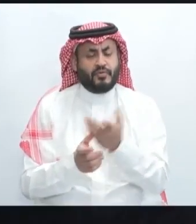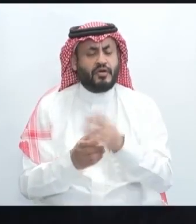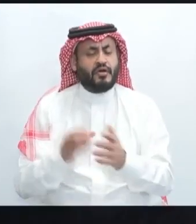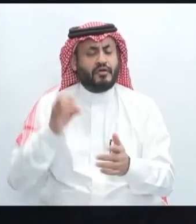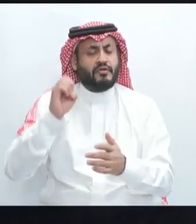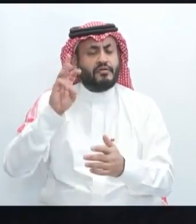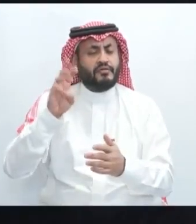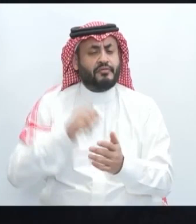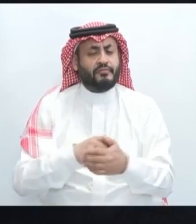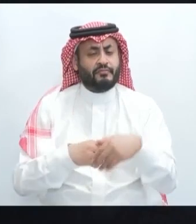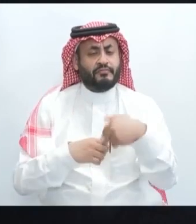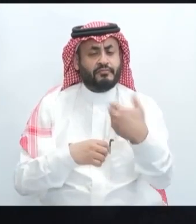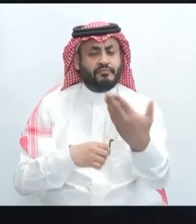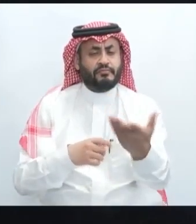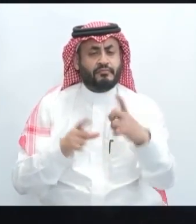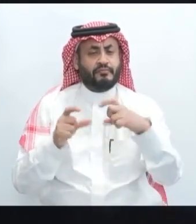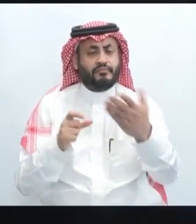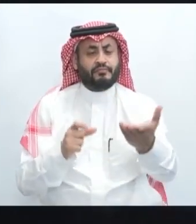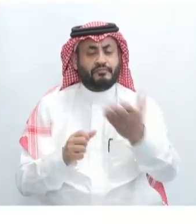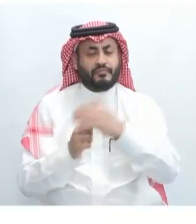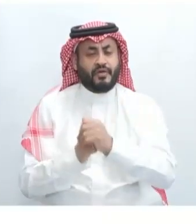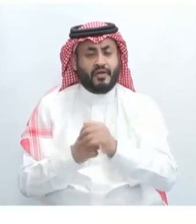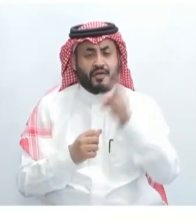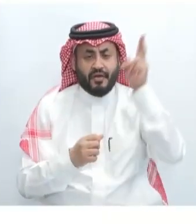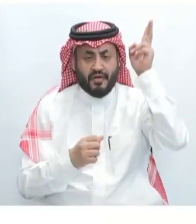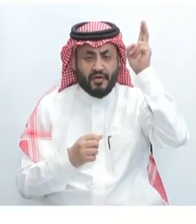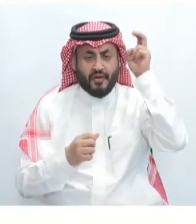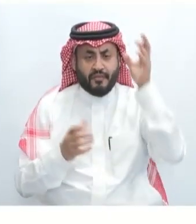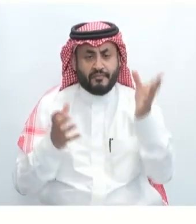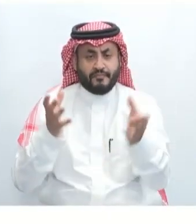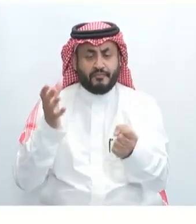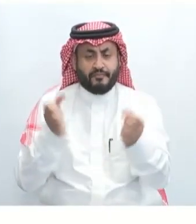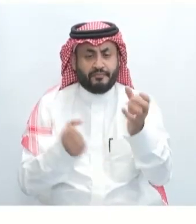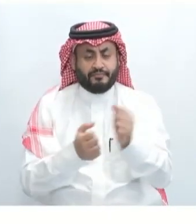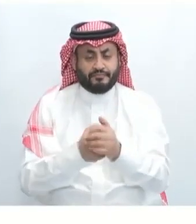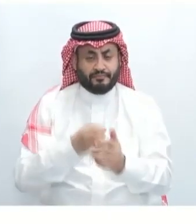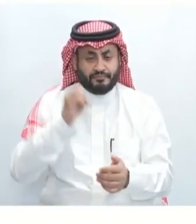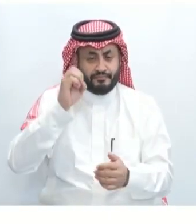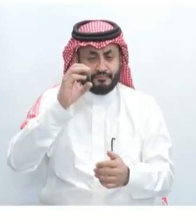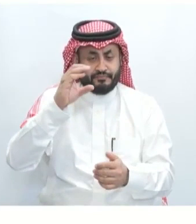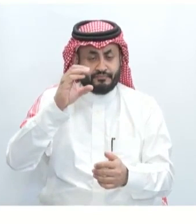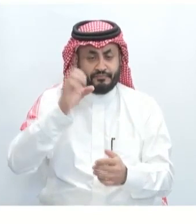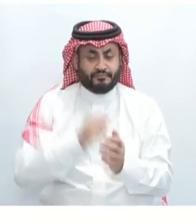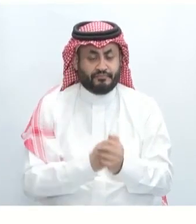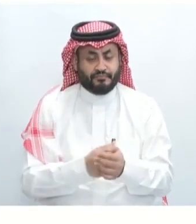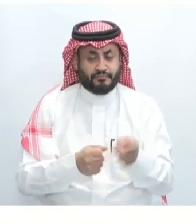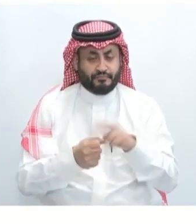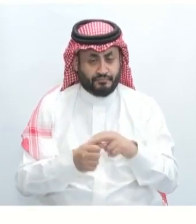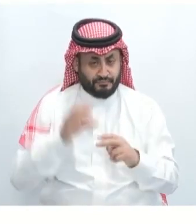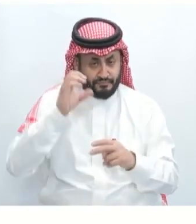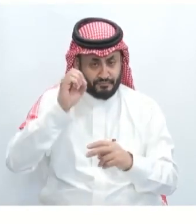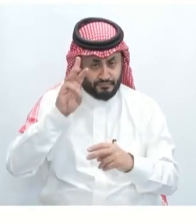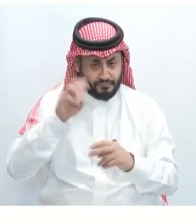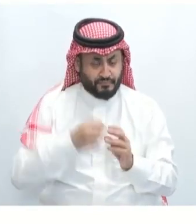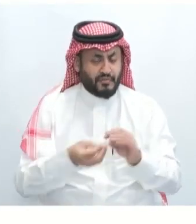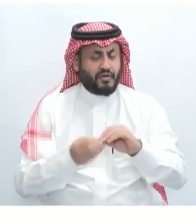cow? Yes, this is the cow. Perfect. So, we have a cow here. And the cow has two